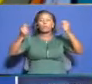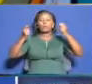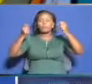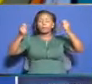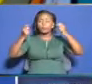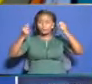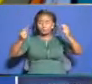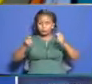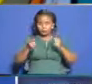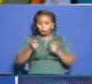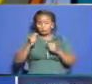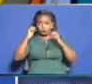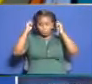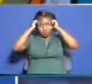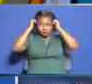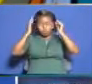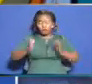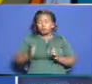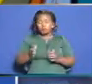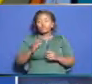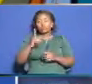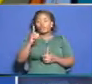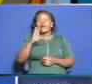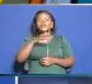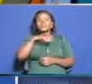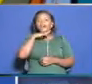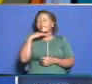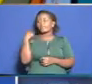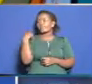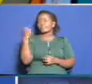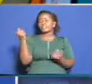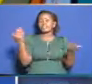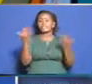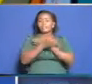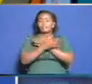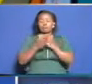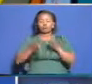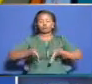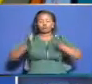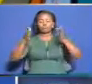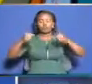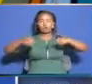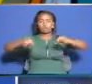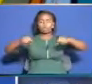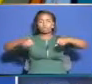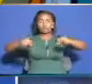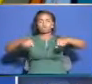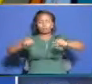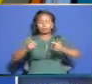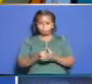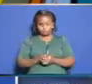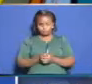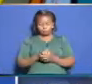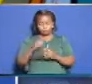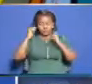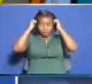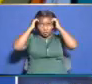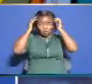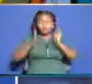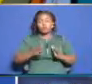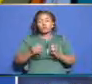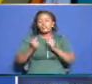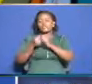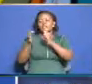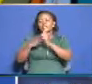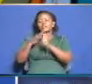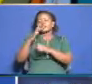of a fellow student who was killed in a road accident last night. The deceased, an 18-year-old student, is said to have died on the spot